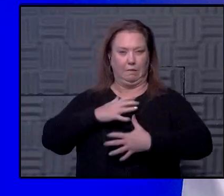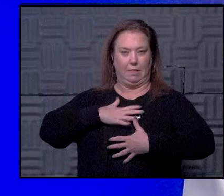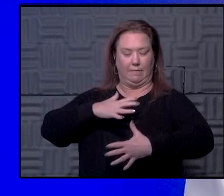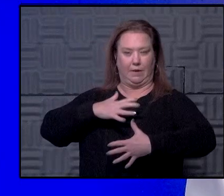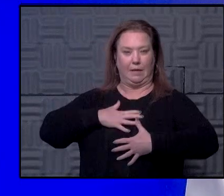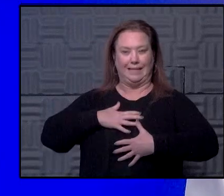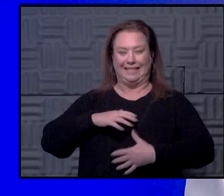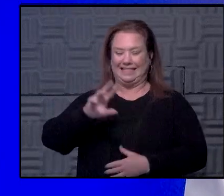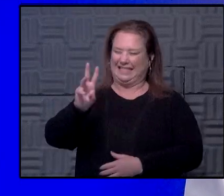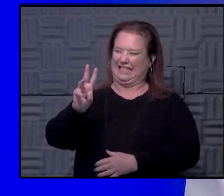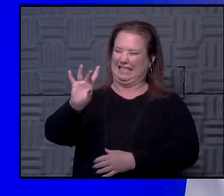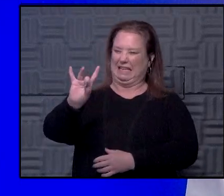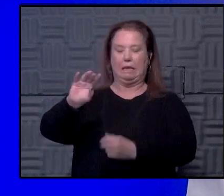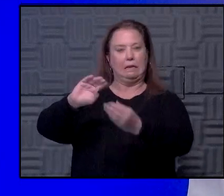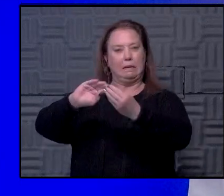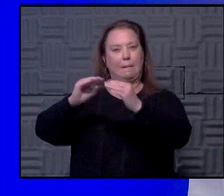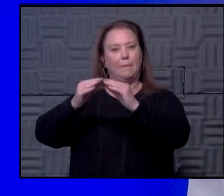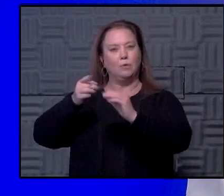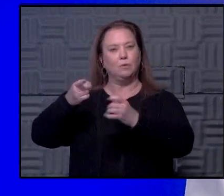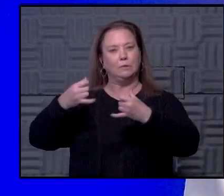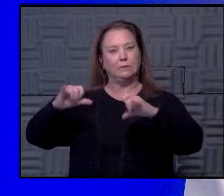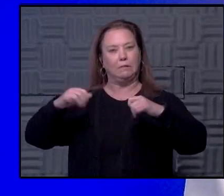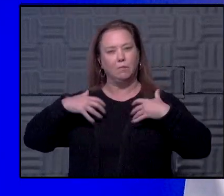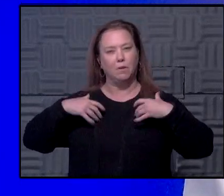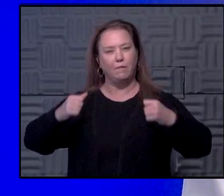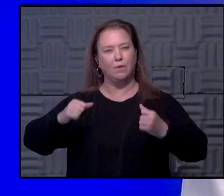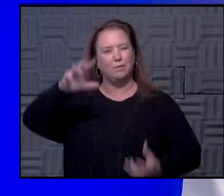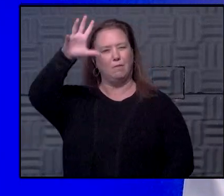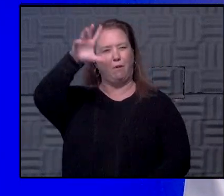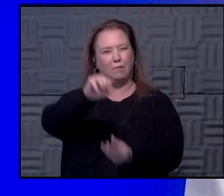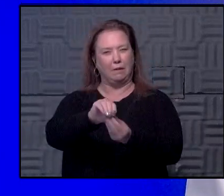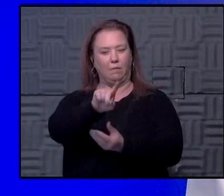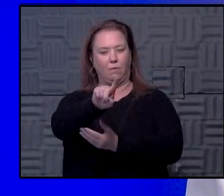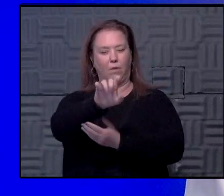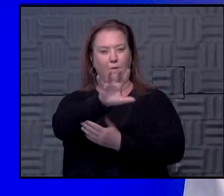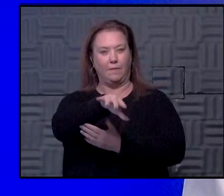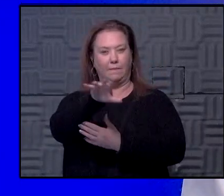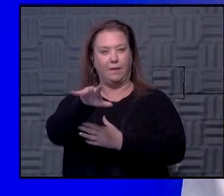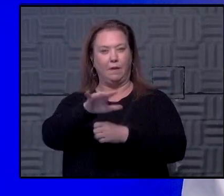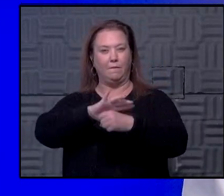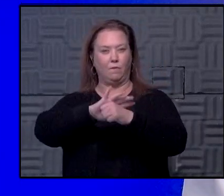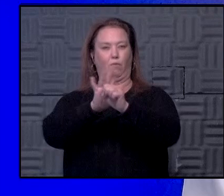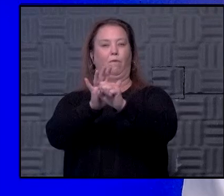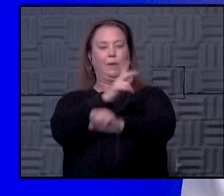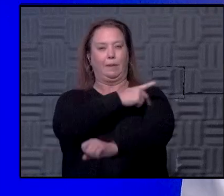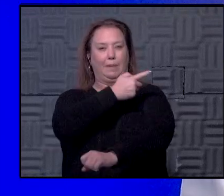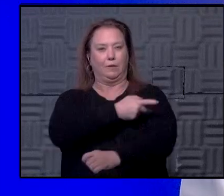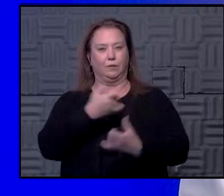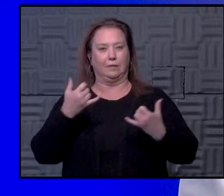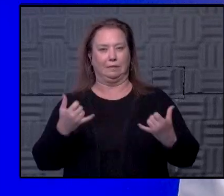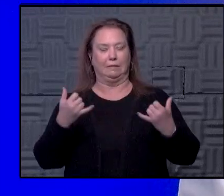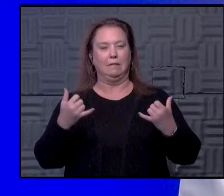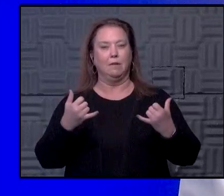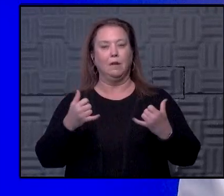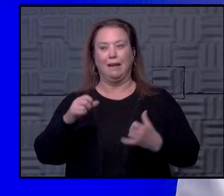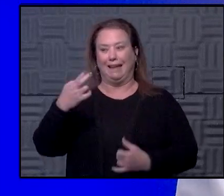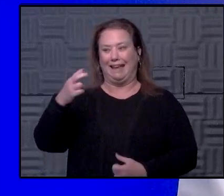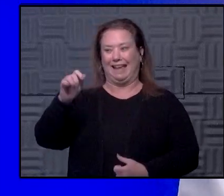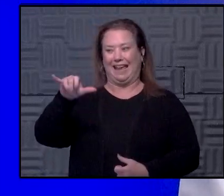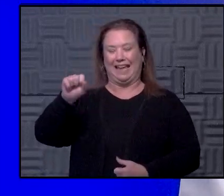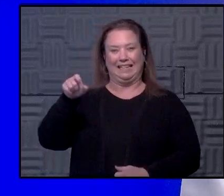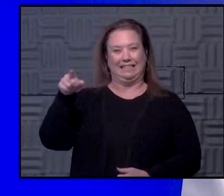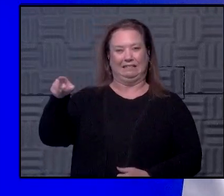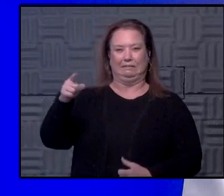in that recovery period, so it's still about 155 or so patients in the hospital for COVID. Hays, unfortunately, is